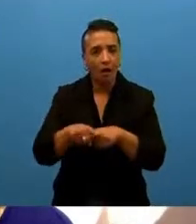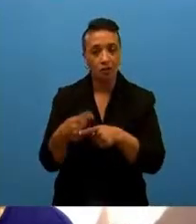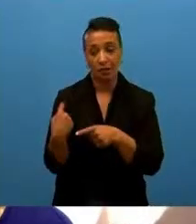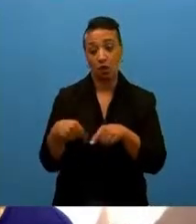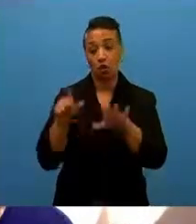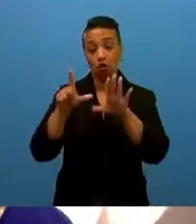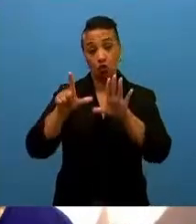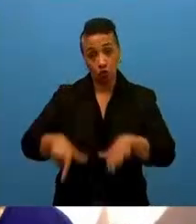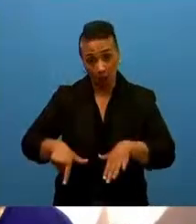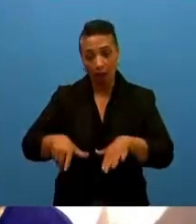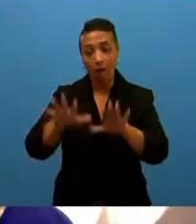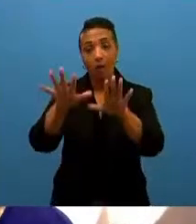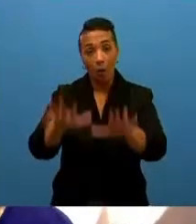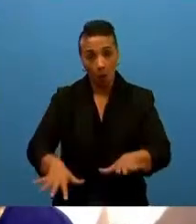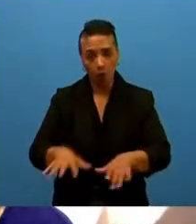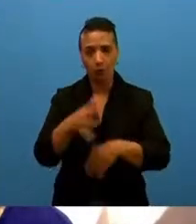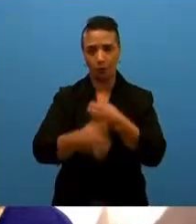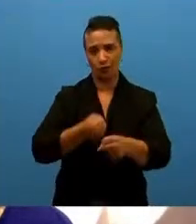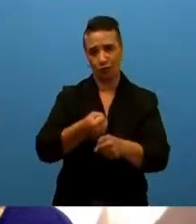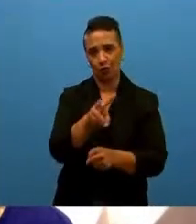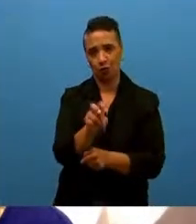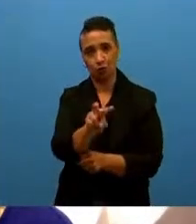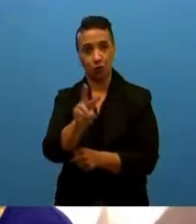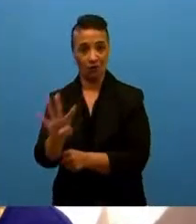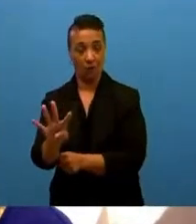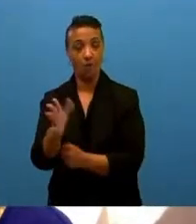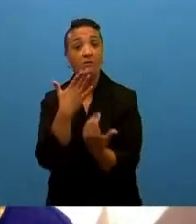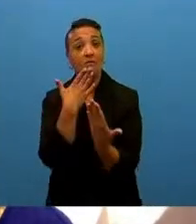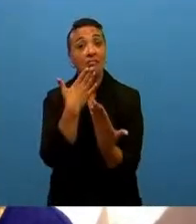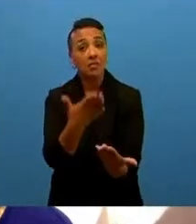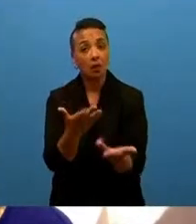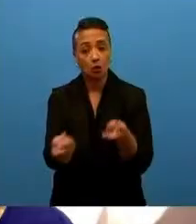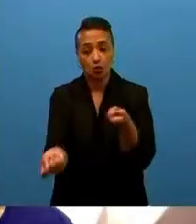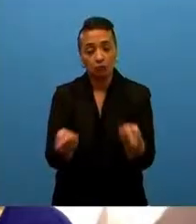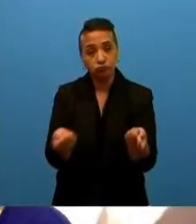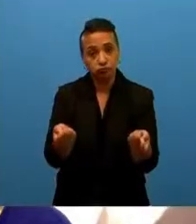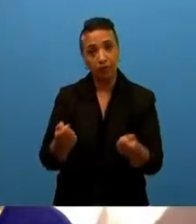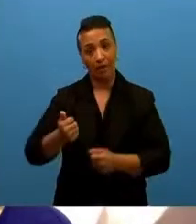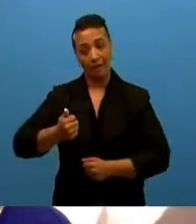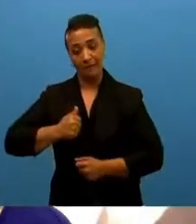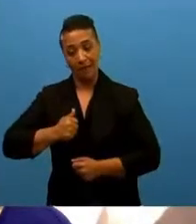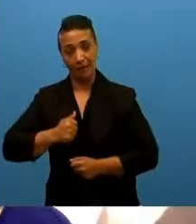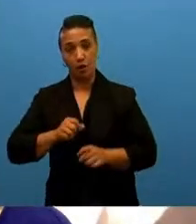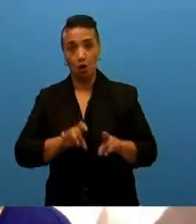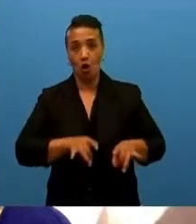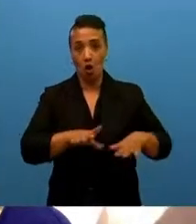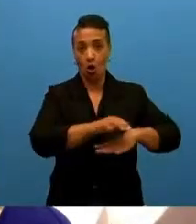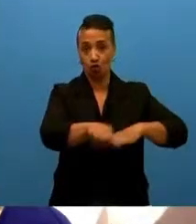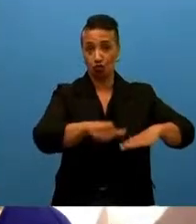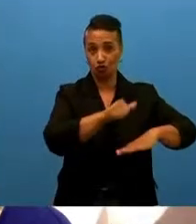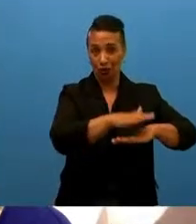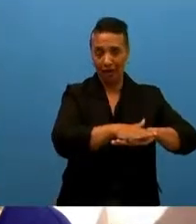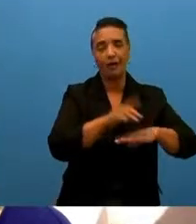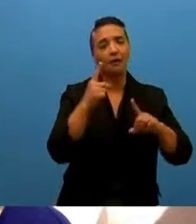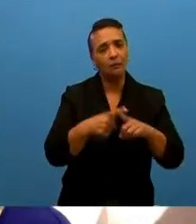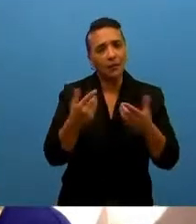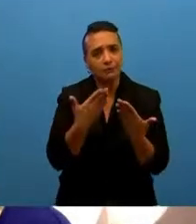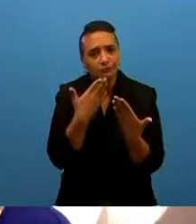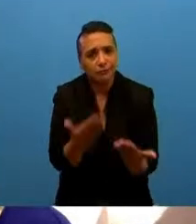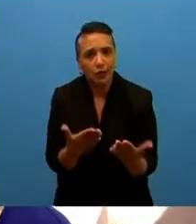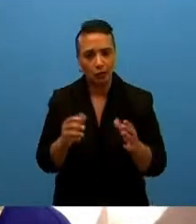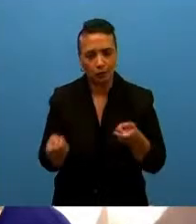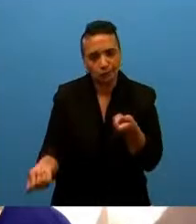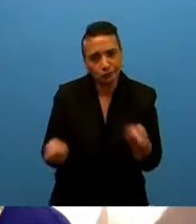of 2024. We thank the state co-facilitators Canada and Australia and Indigenous co-facilitator